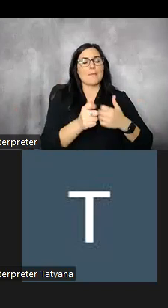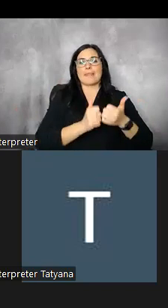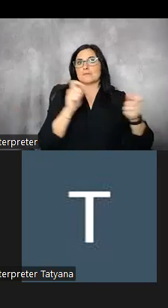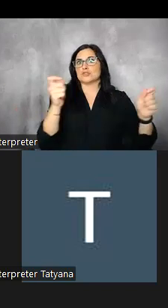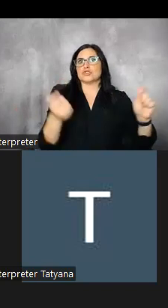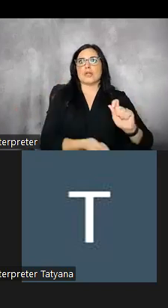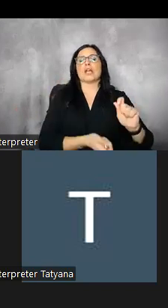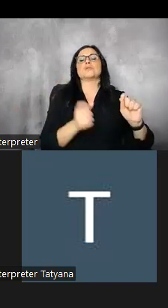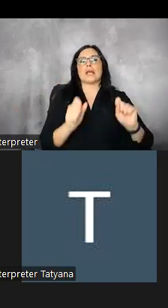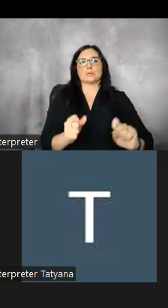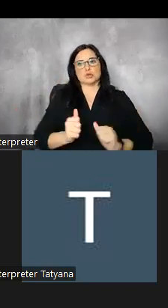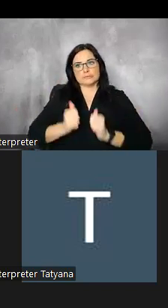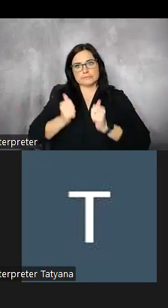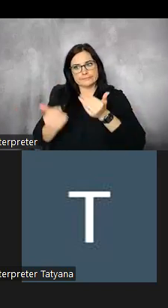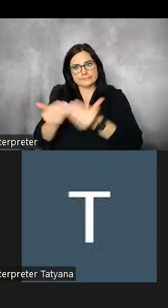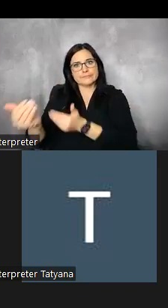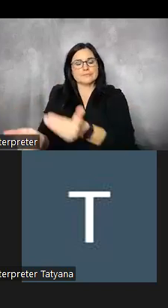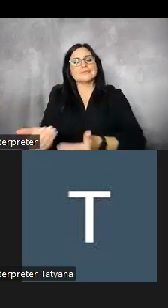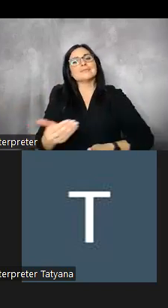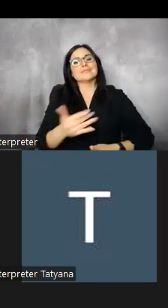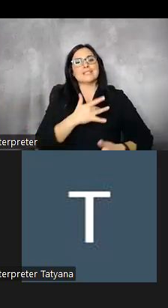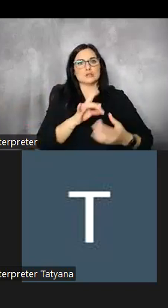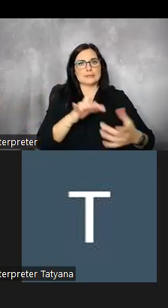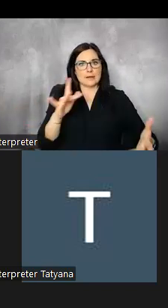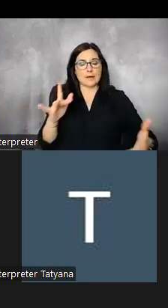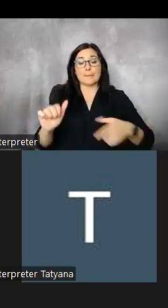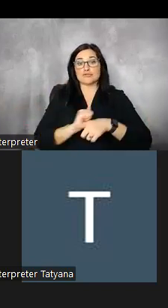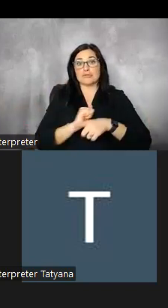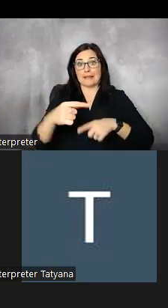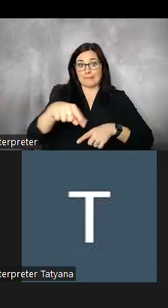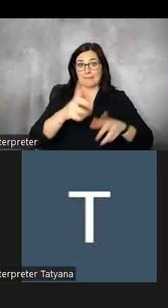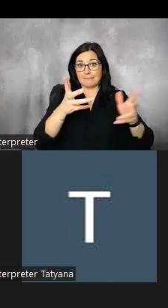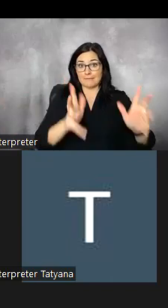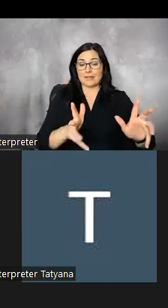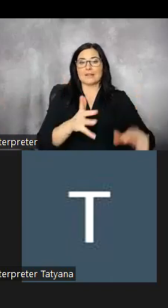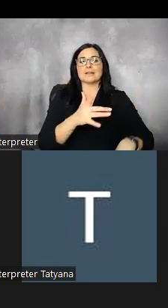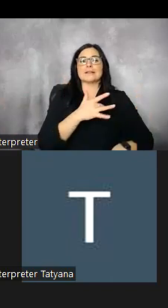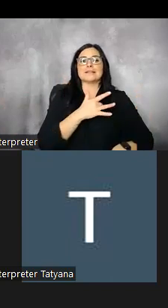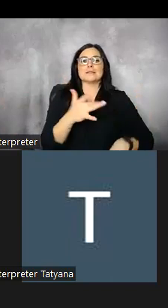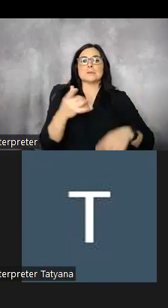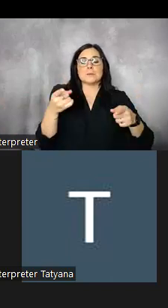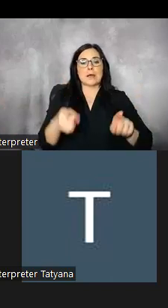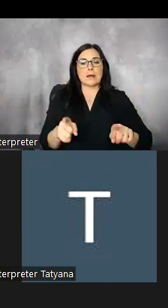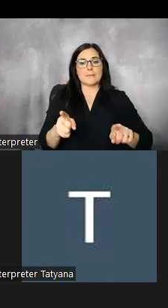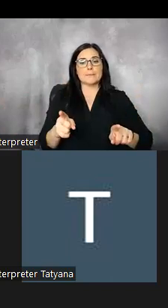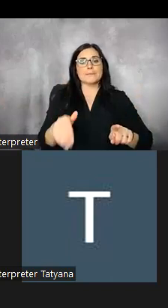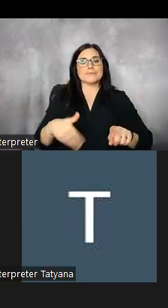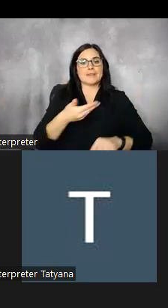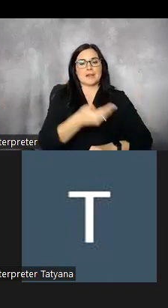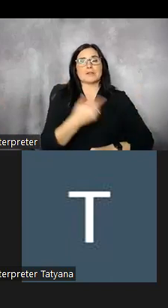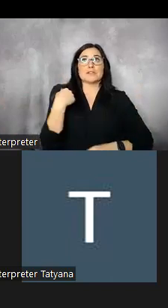around. So they tend to get out. But since they are trained, a lot of them, and I don't know, since